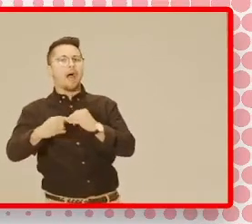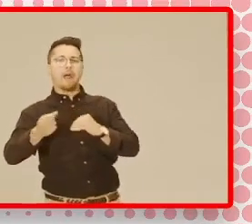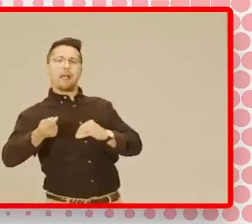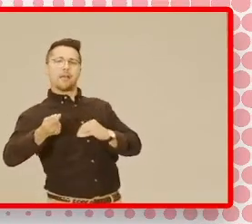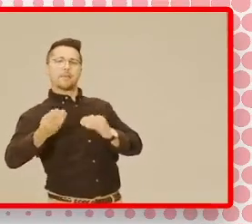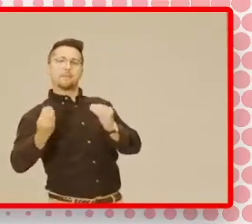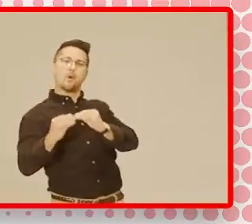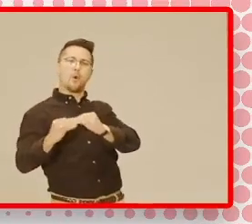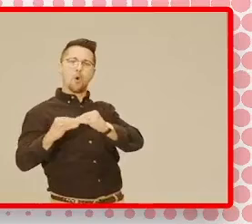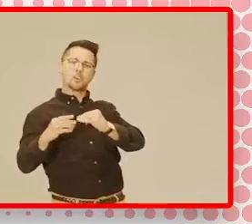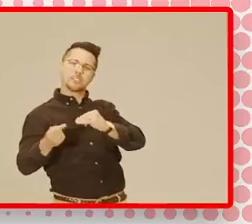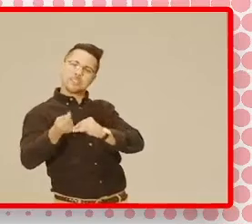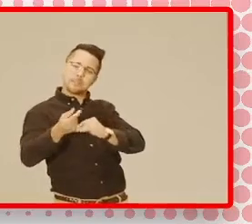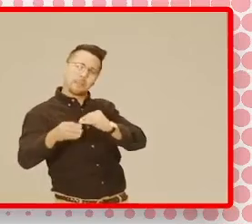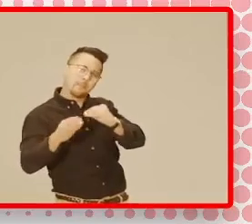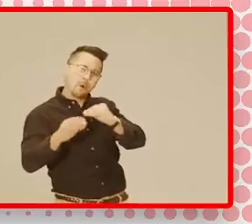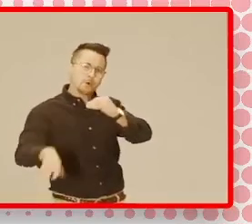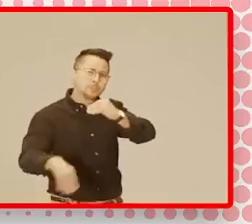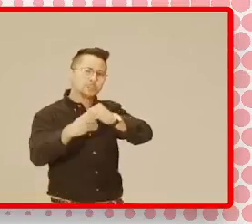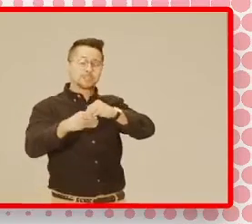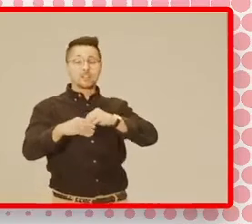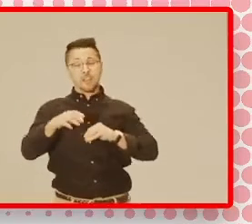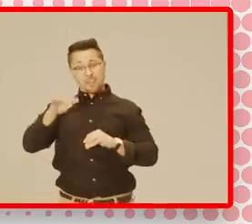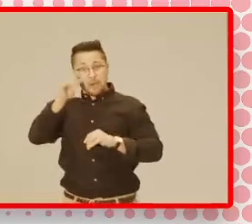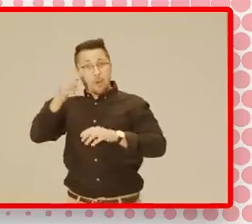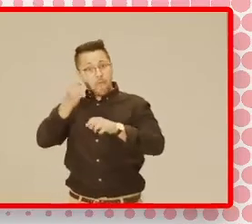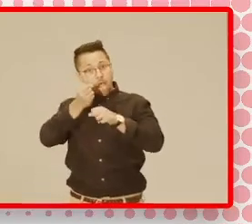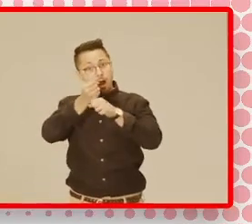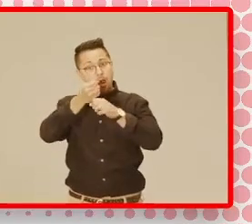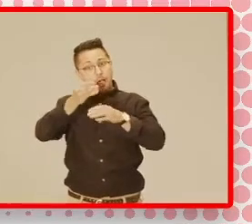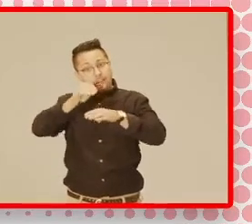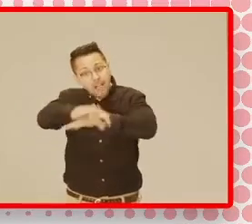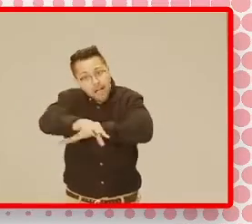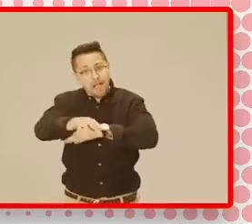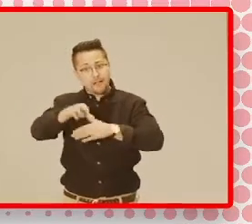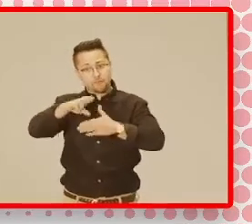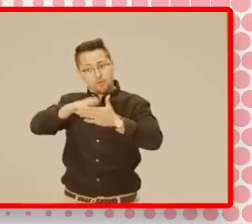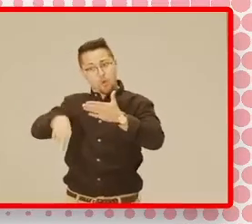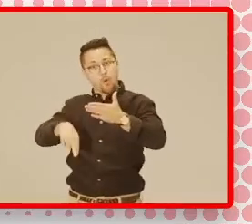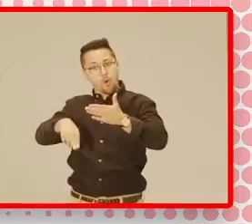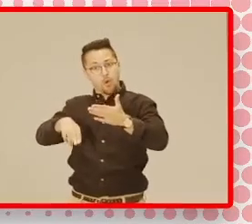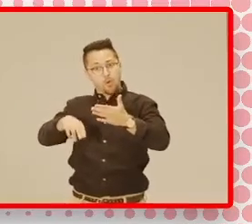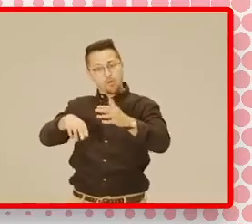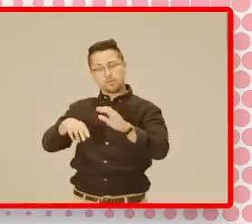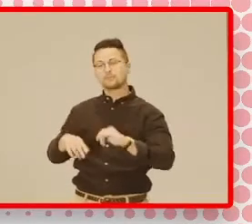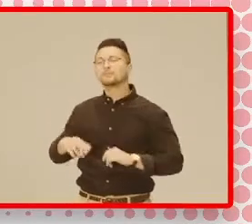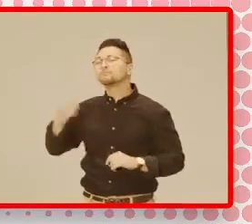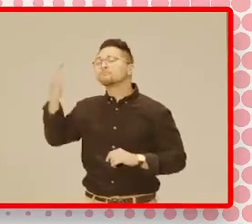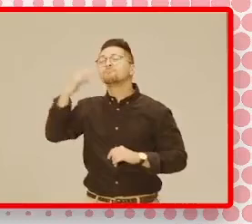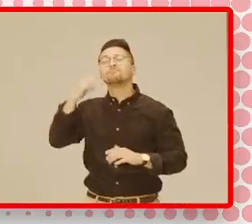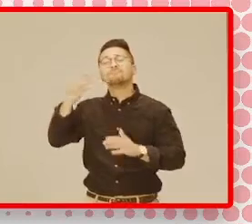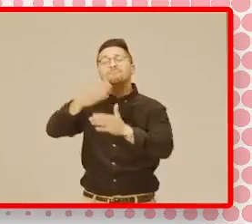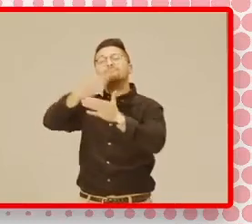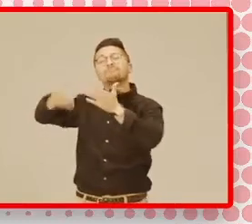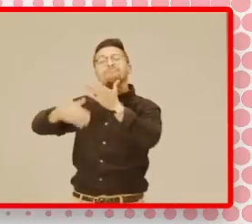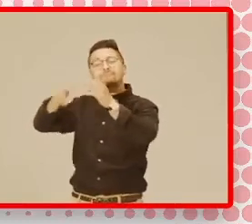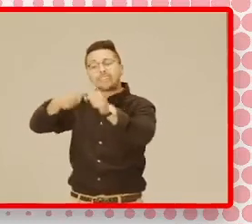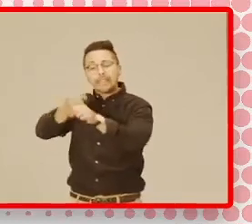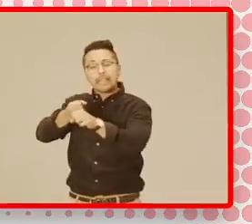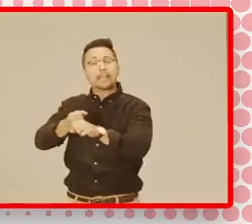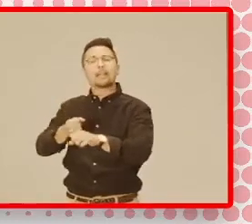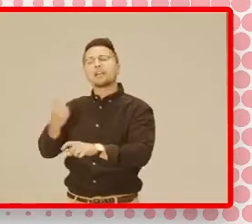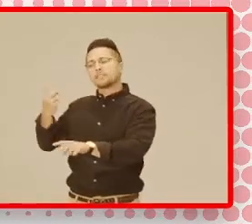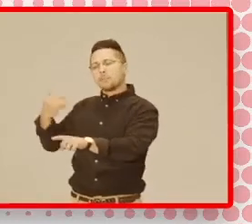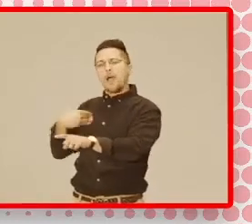that affects the ultimate result and what happens. Because at the end of the year, someone who has behavior habits, who goes to the